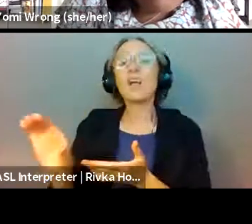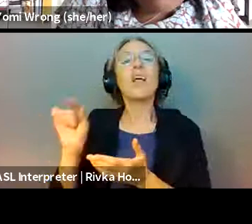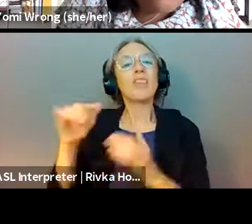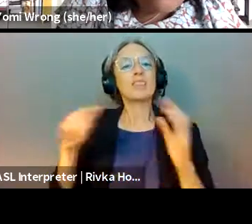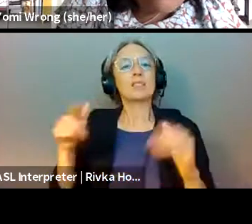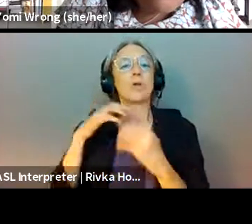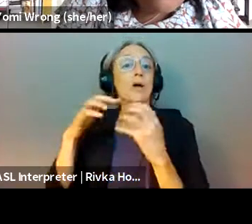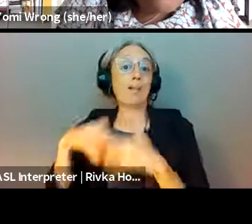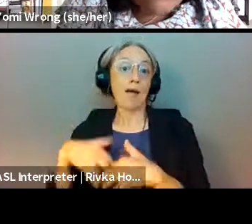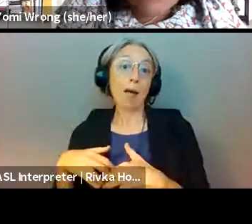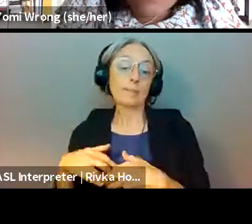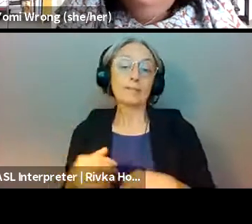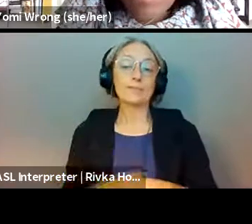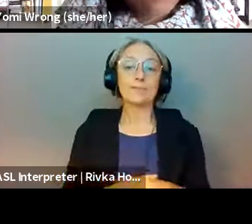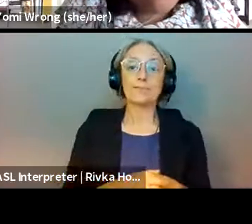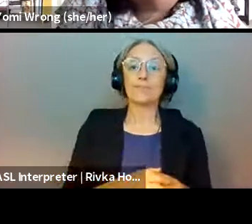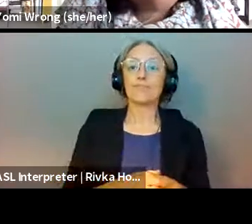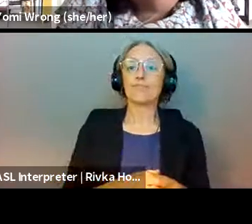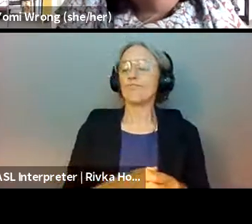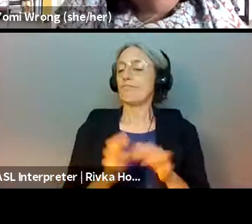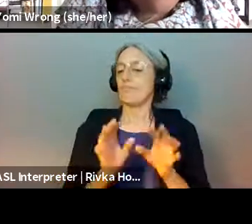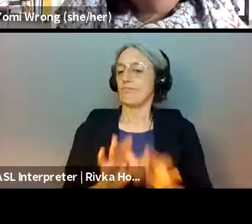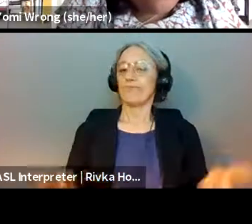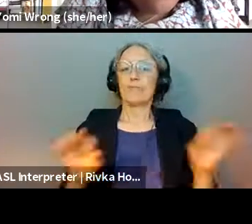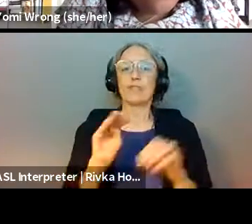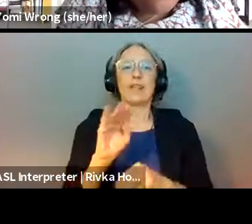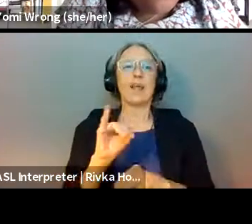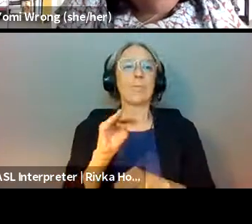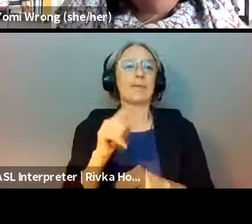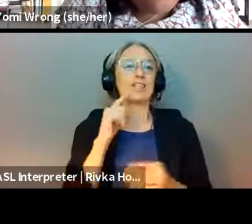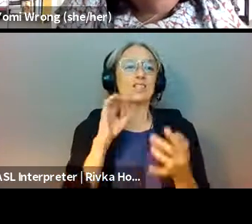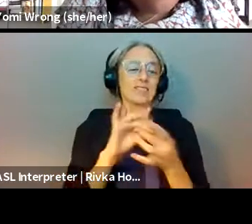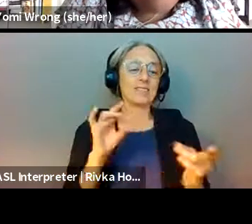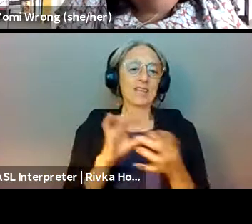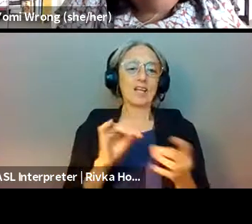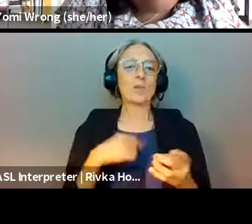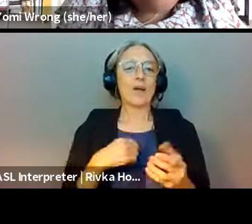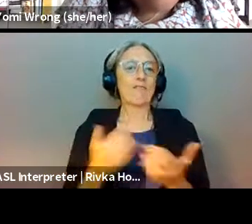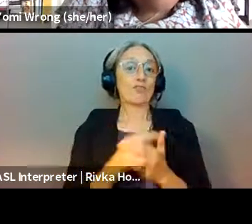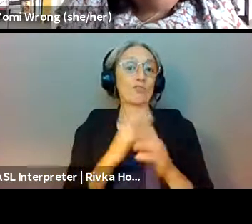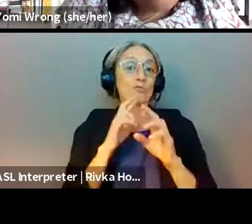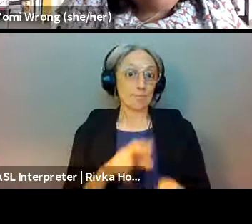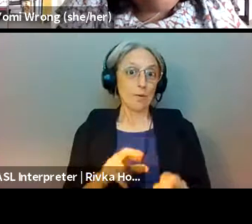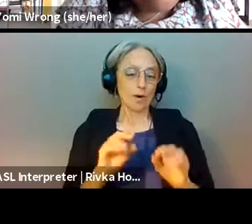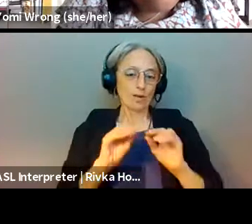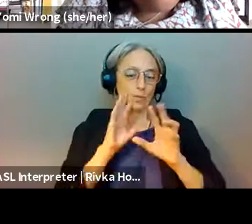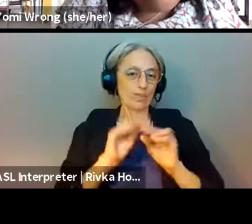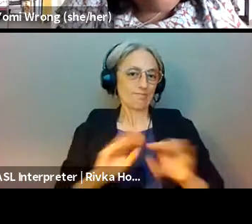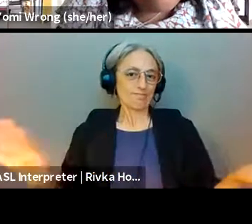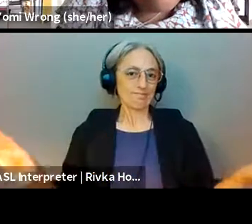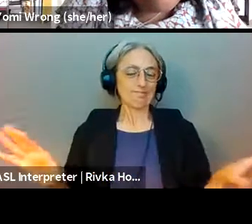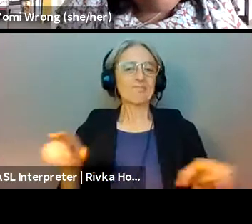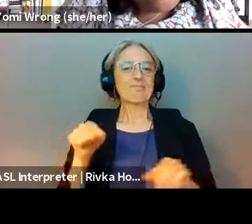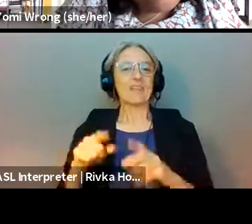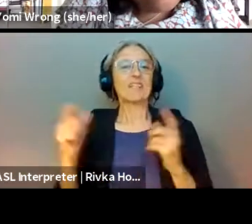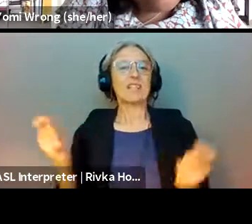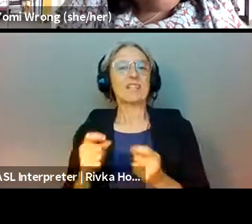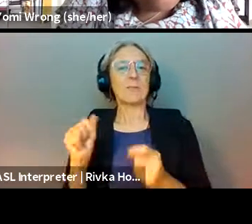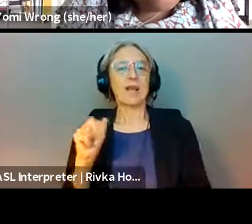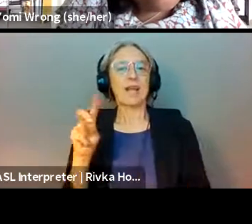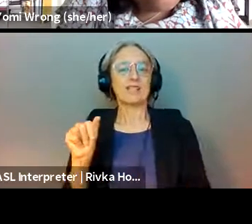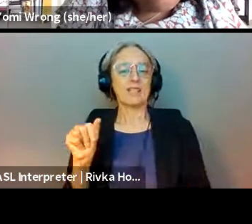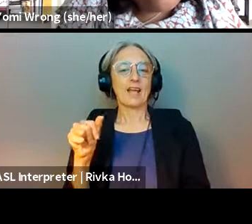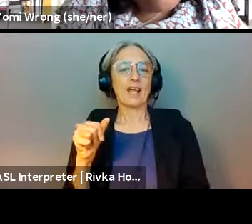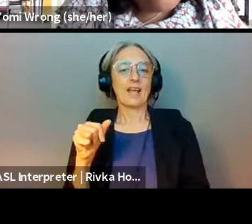important. Like Mia said, we have a report coming out celebrating the ADA, which really highlights that when we have such